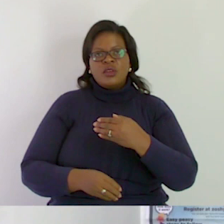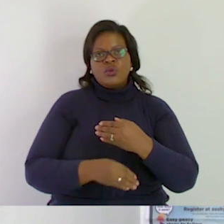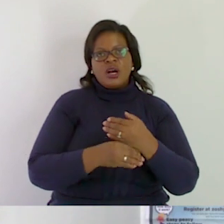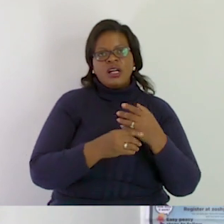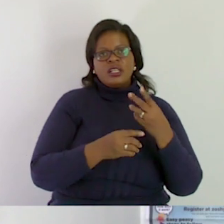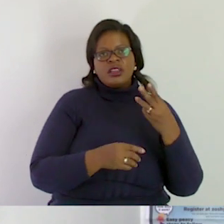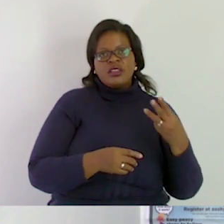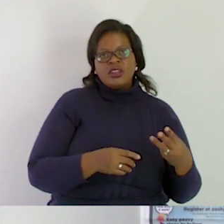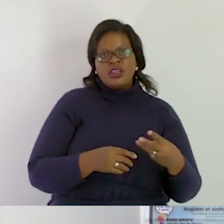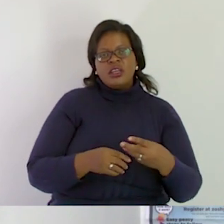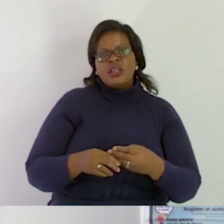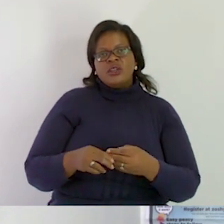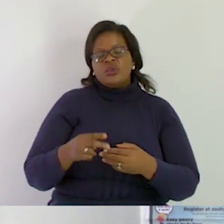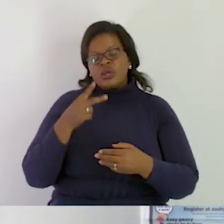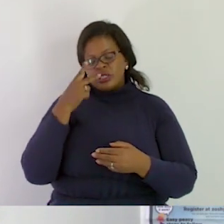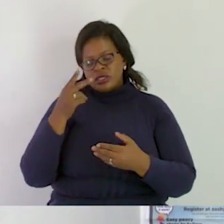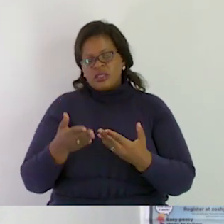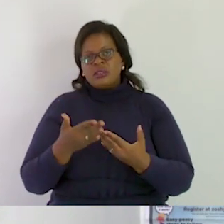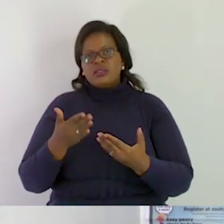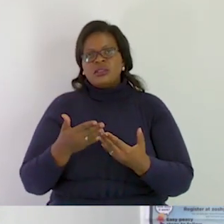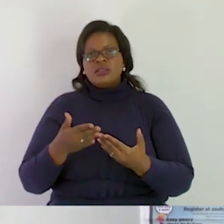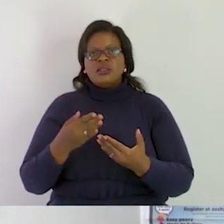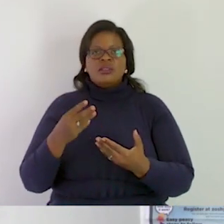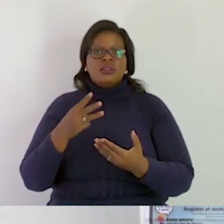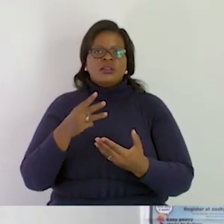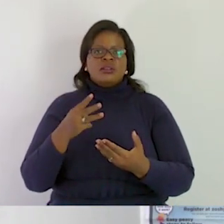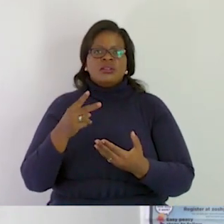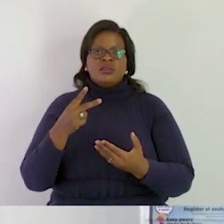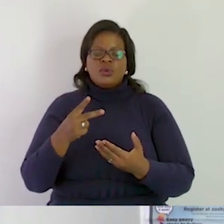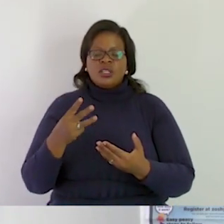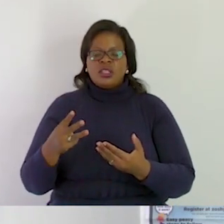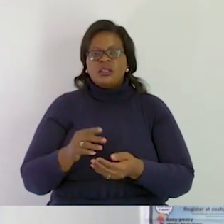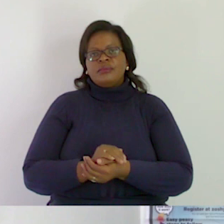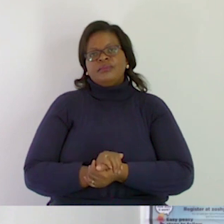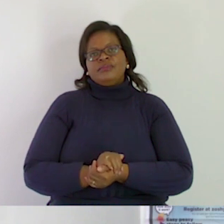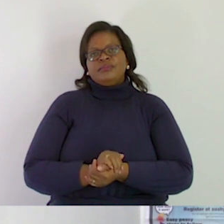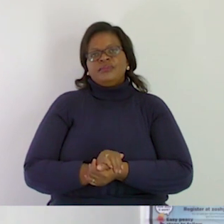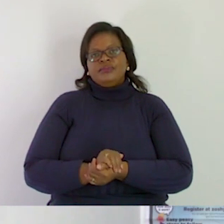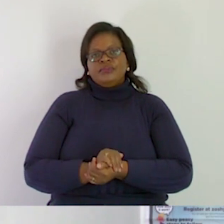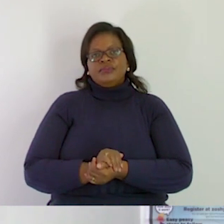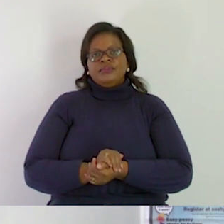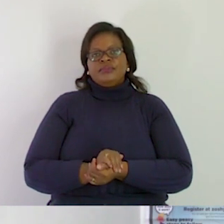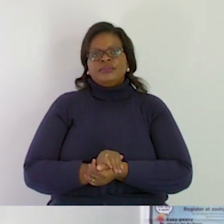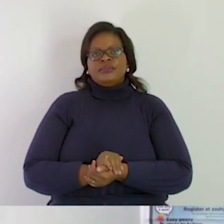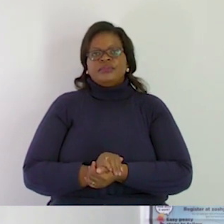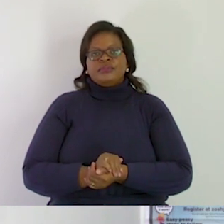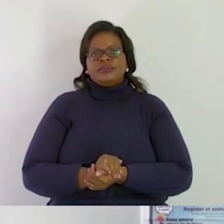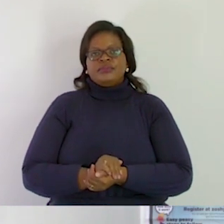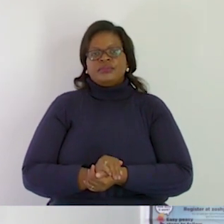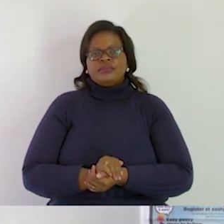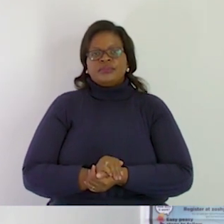can see your calculation is made easy. So you just have to take 20 and then put 3 on top of 20, and then you